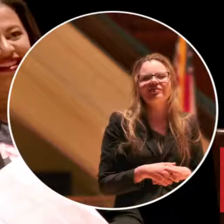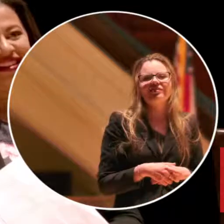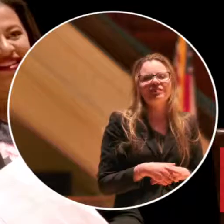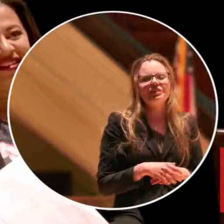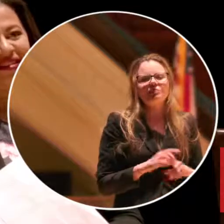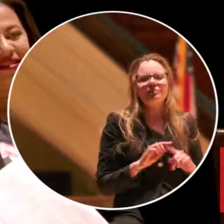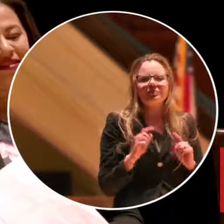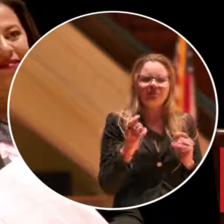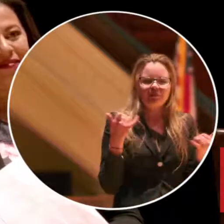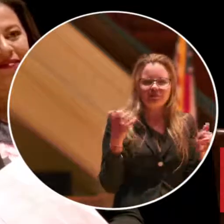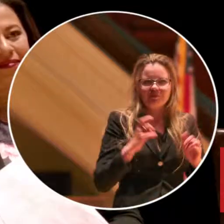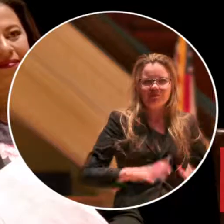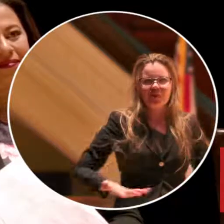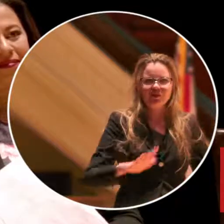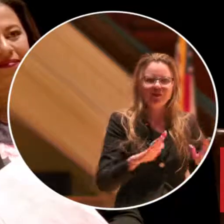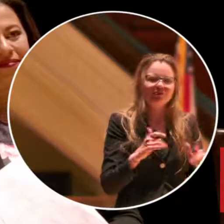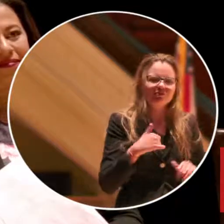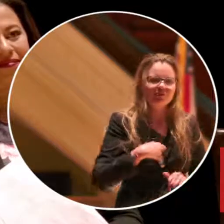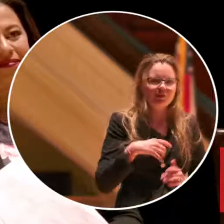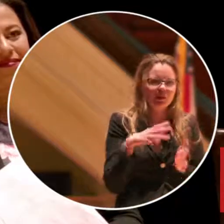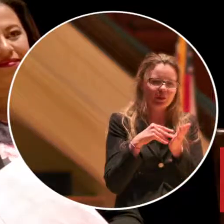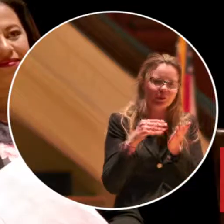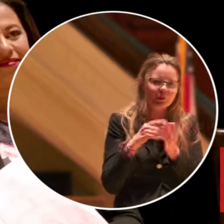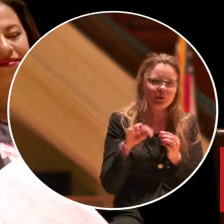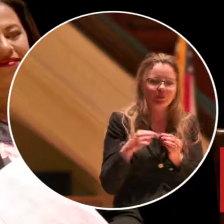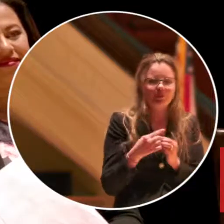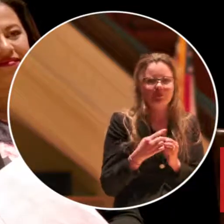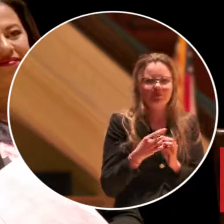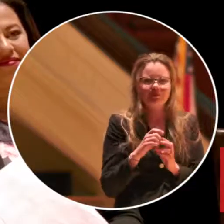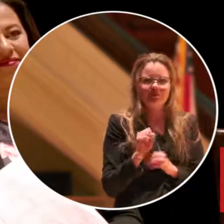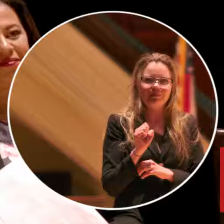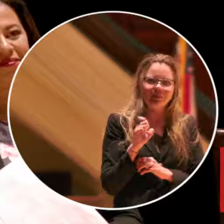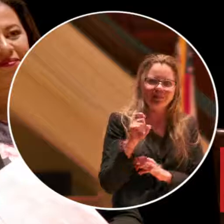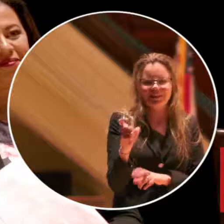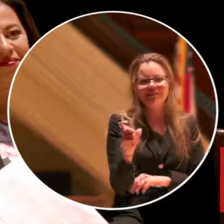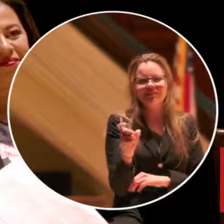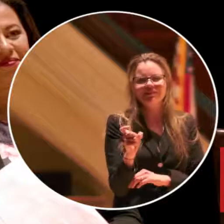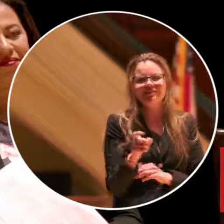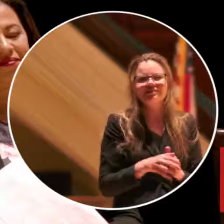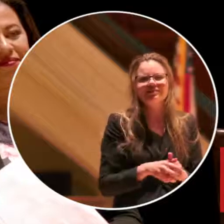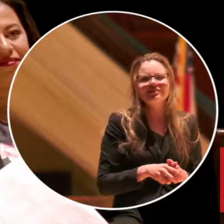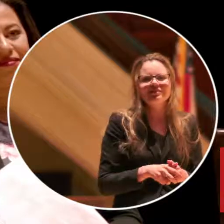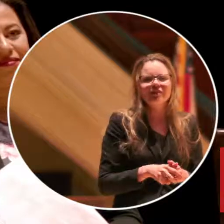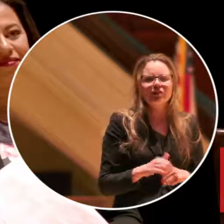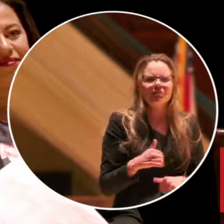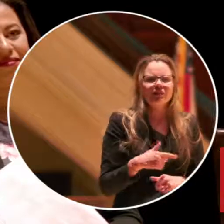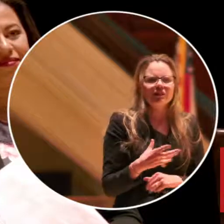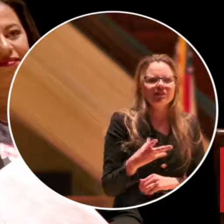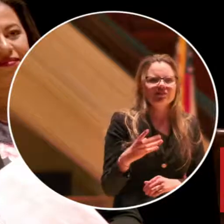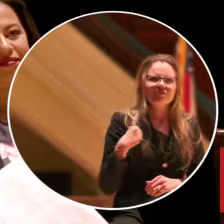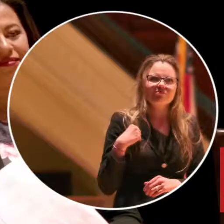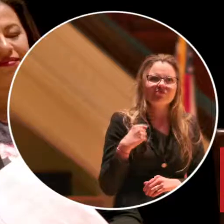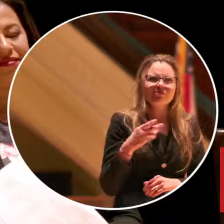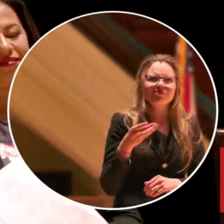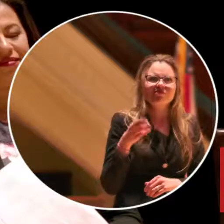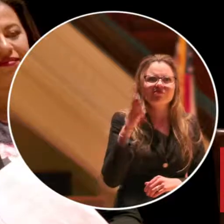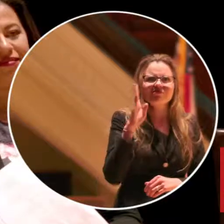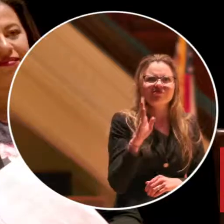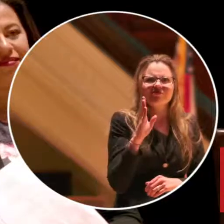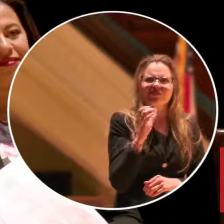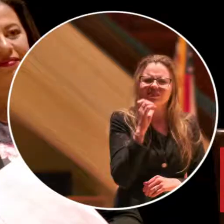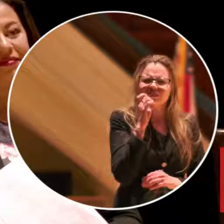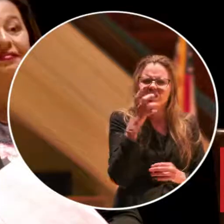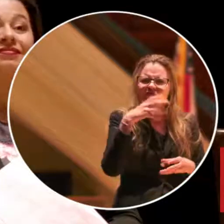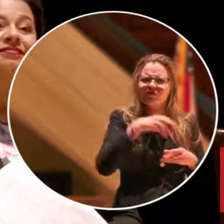Ultimately, the playground was where I learned about sex, in theory anyway, and where I came to terms with the fact that God normally isn't involved in